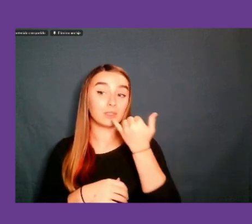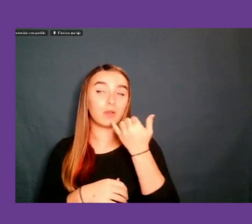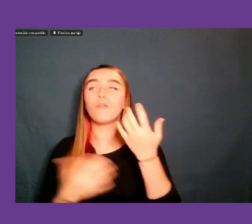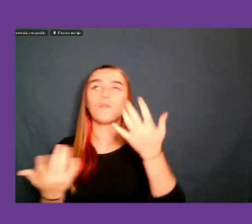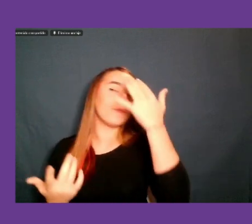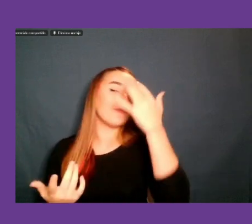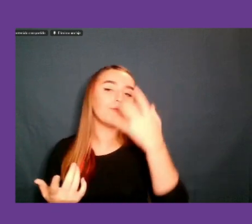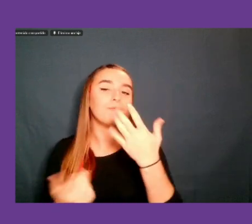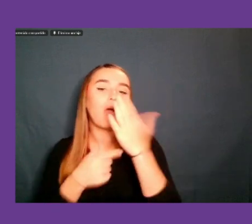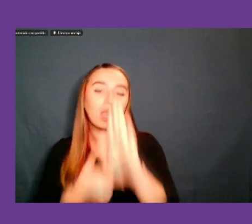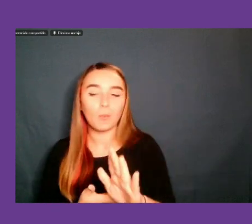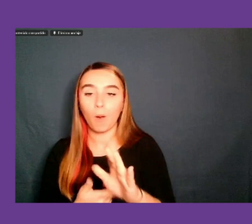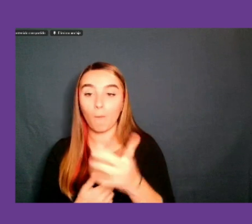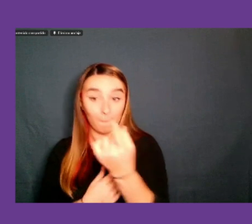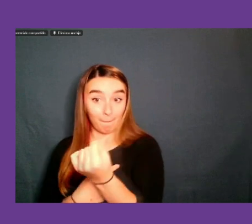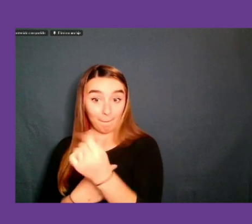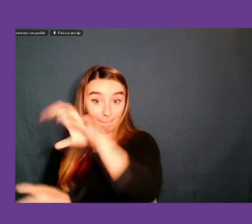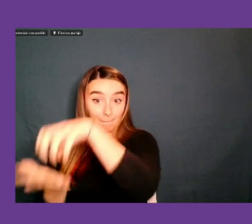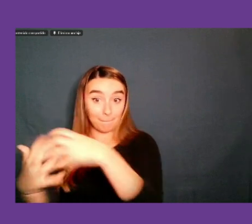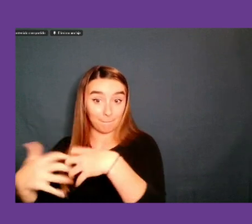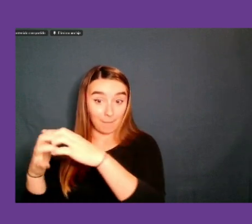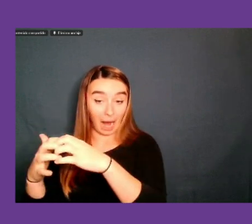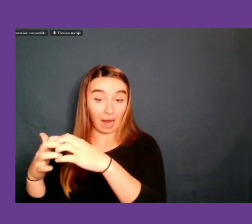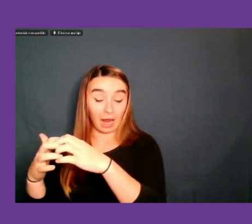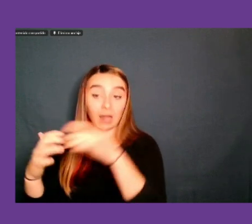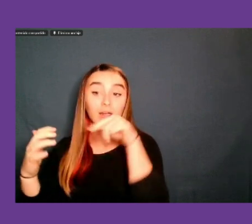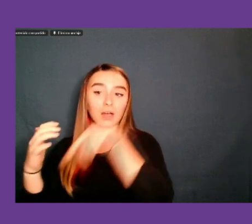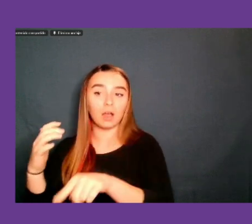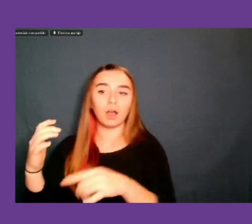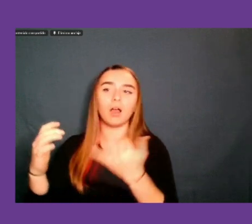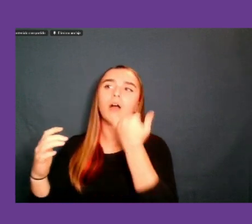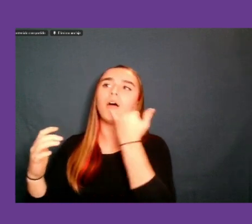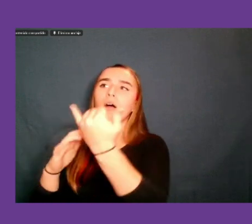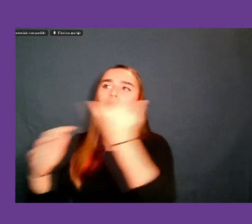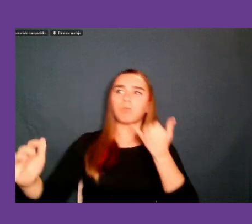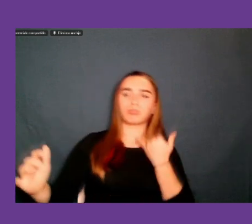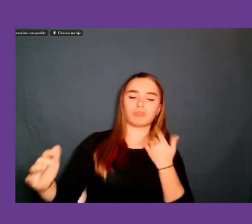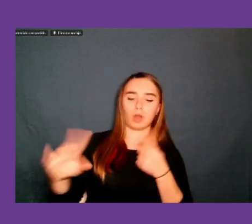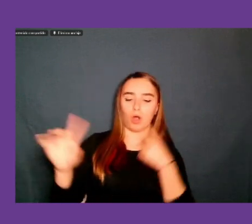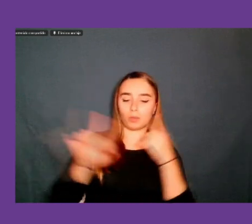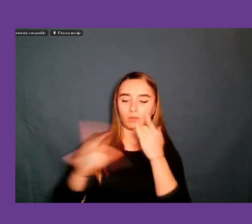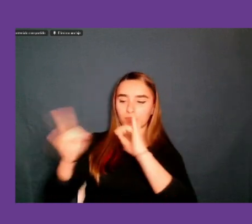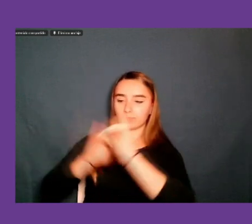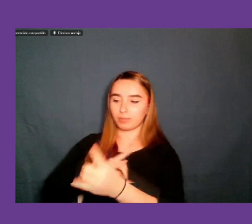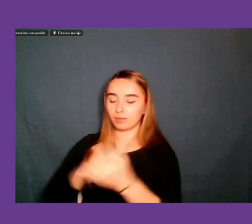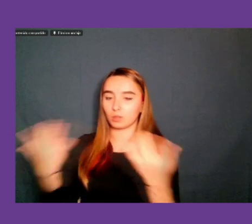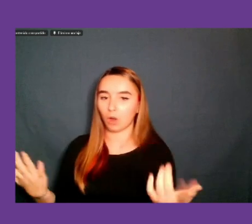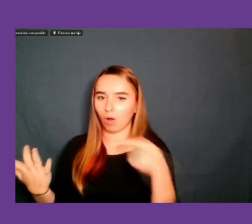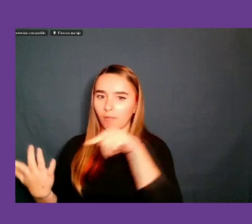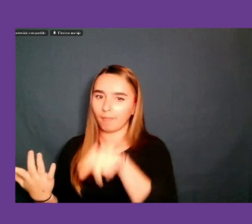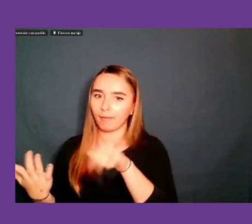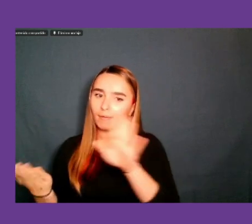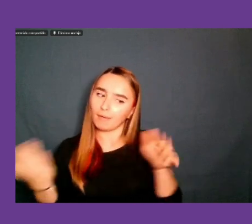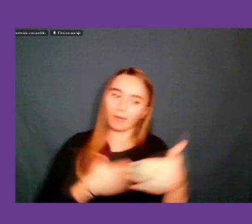credit card, is it total conversation system mandatory, or they can